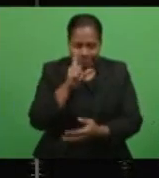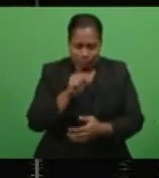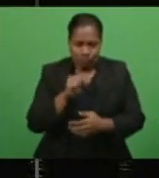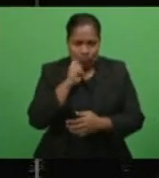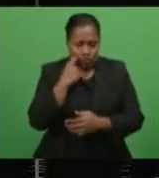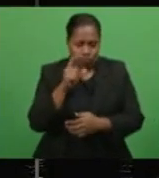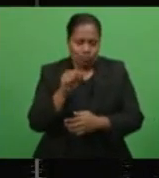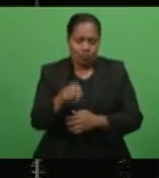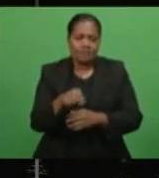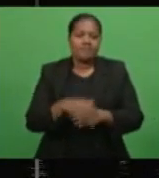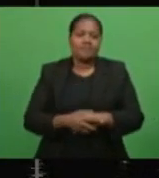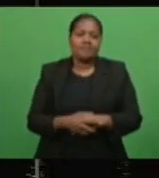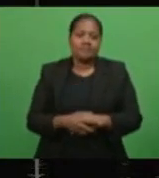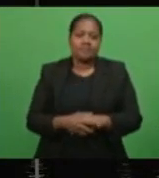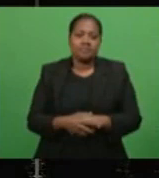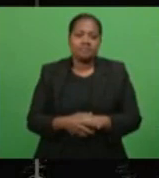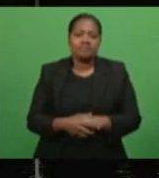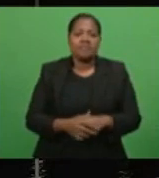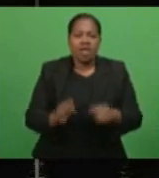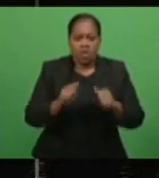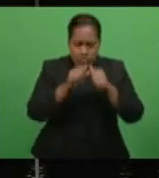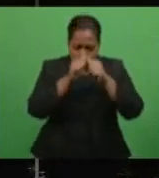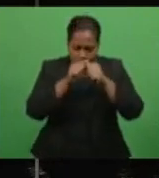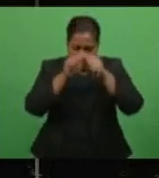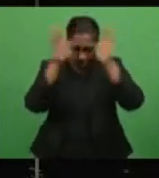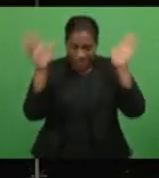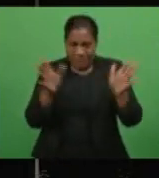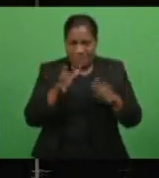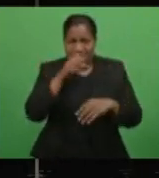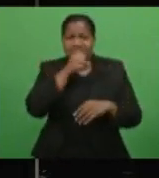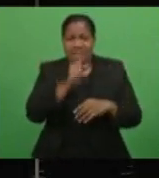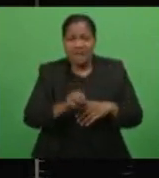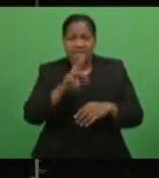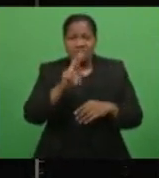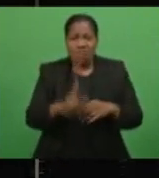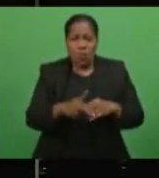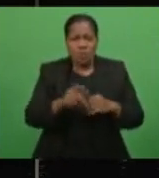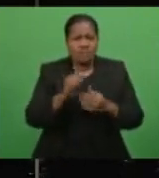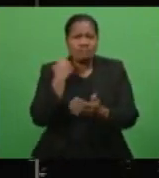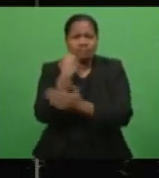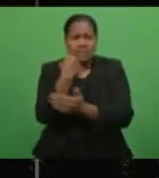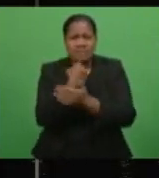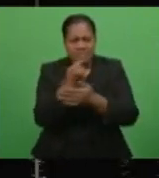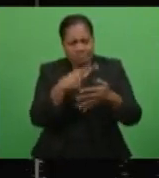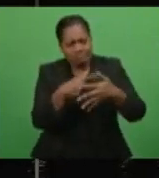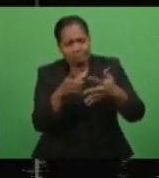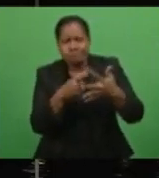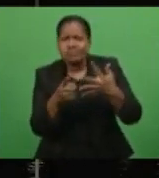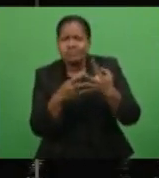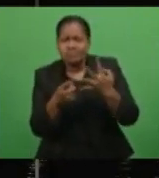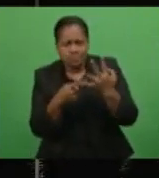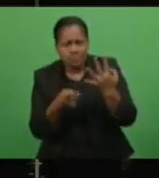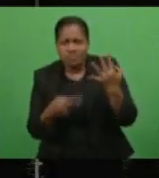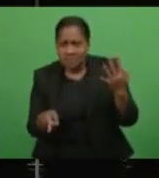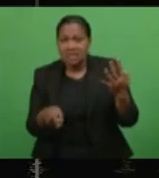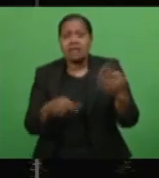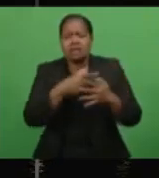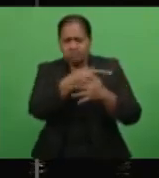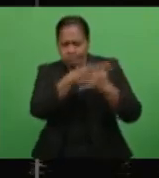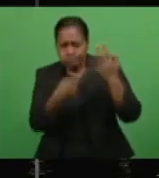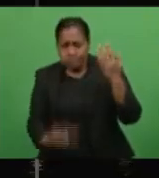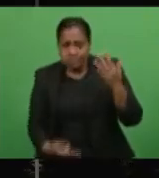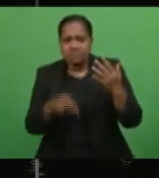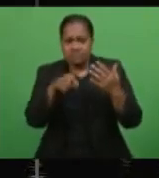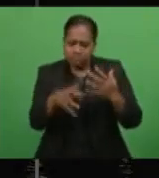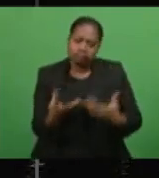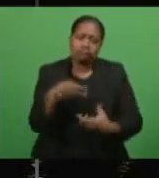Prominent rugby stars like Setefano Somoda and Mosi Vudango, Ermasi Randronro, Atunaisa Ravuma and Eminoni Nasilasila